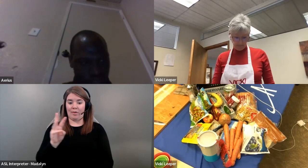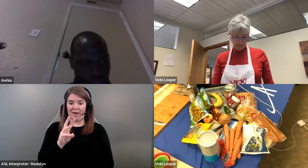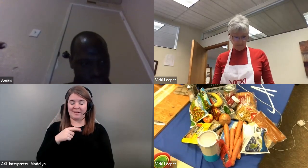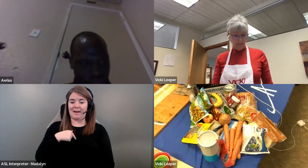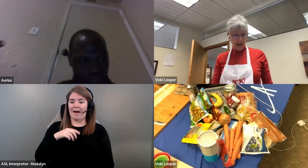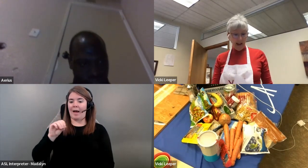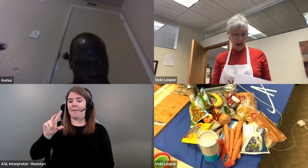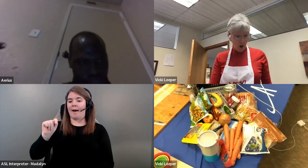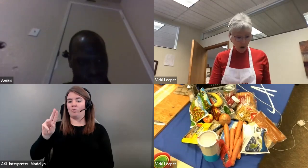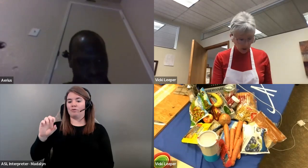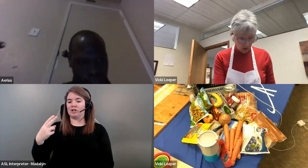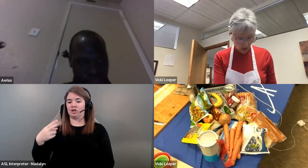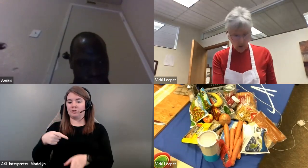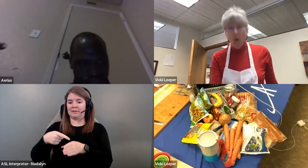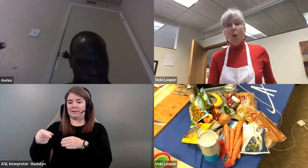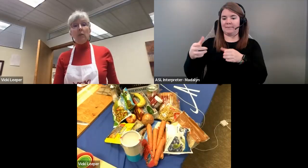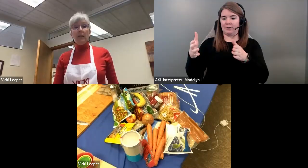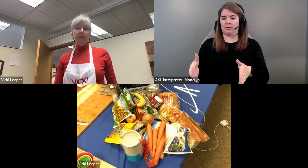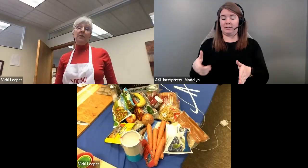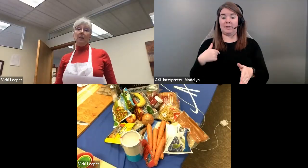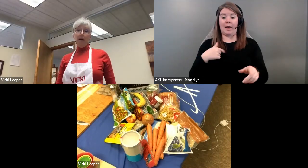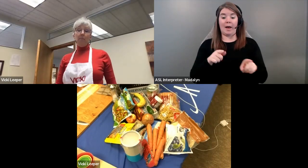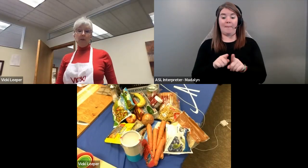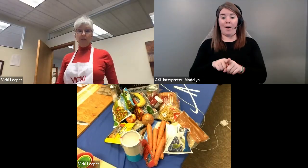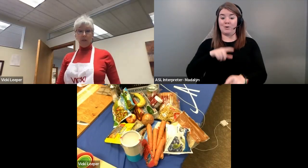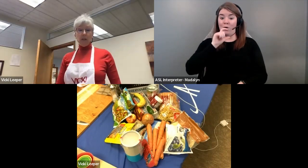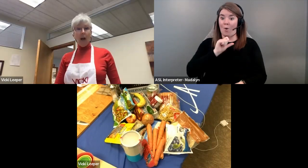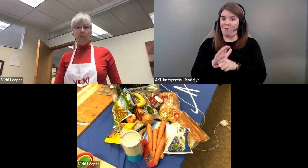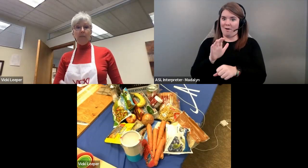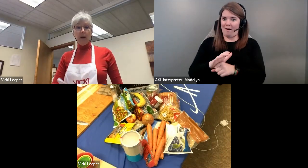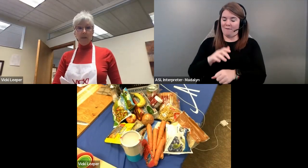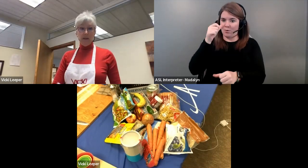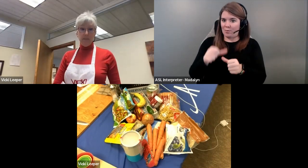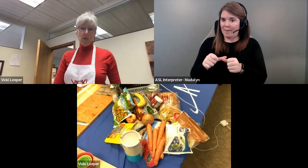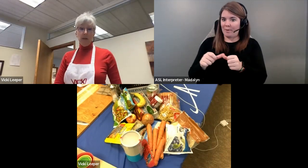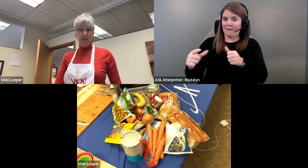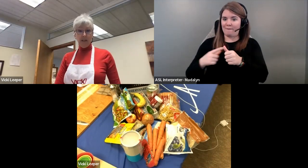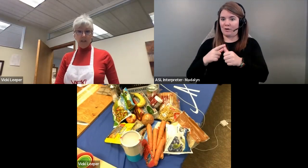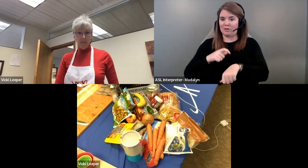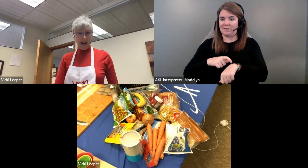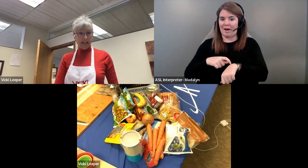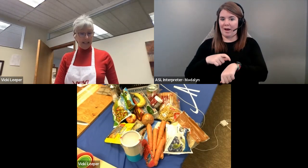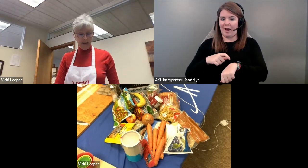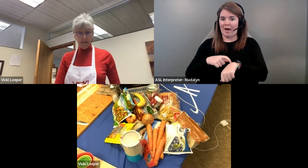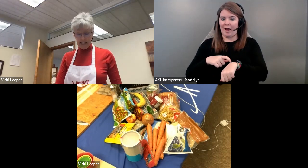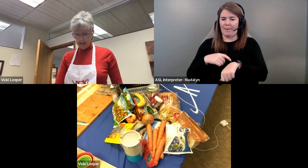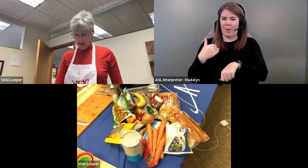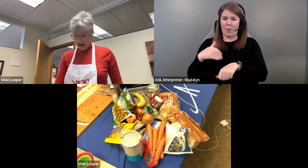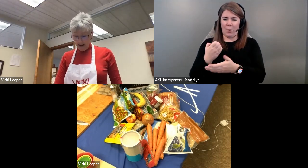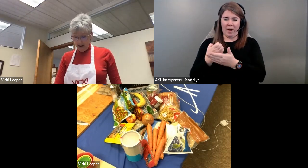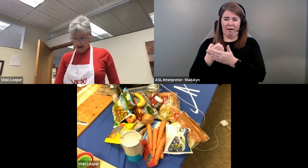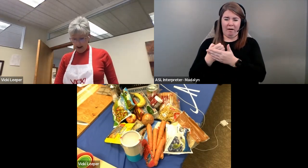specialist. And I'm also old enough to remember the first time there was a bout with inflation back in the